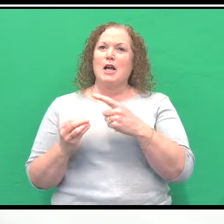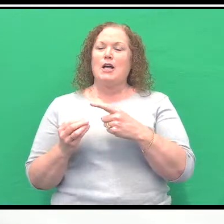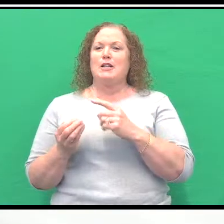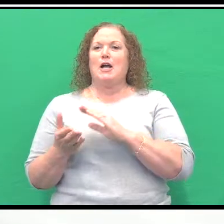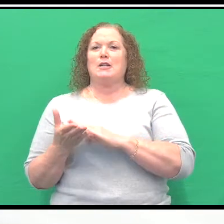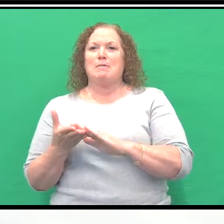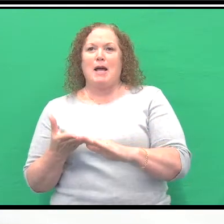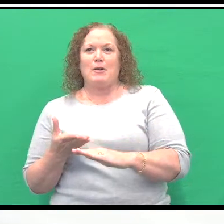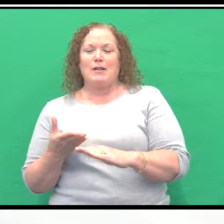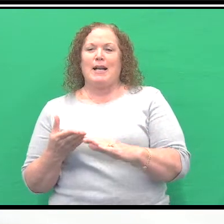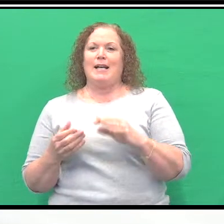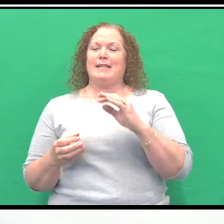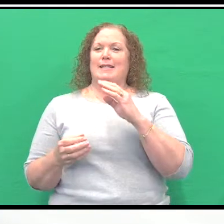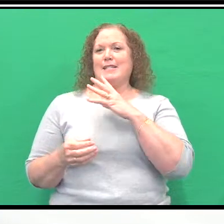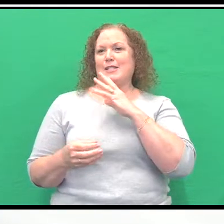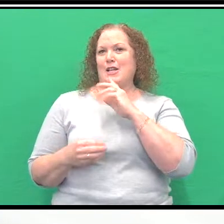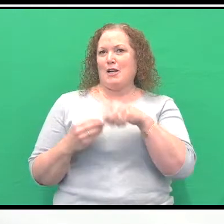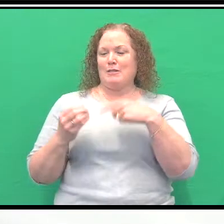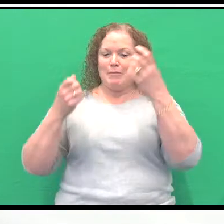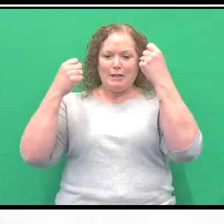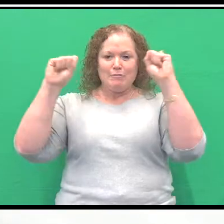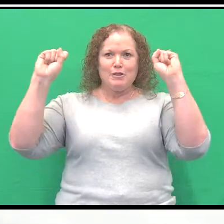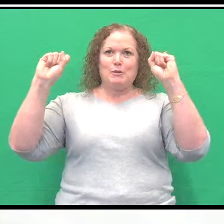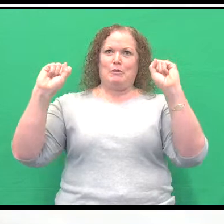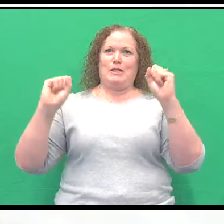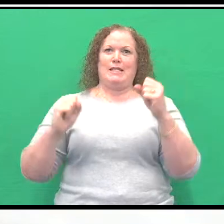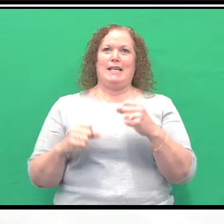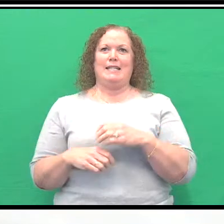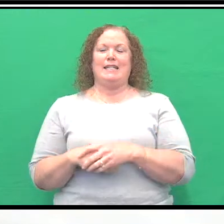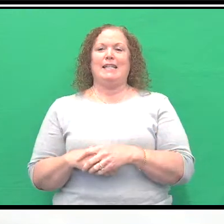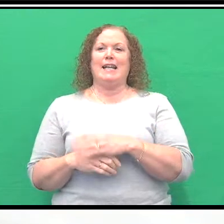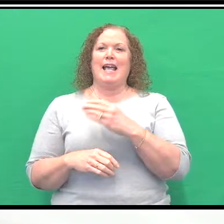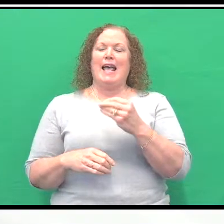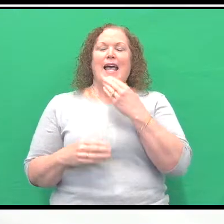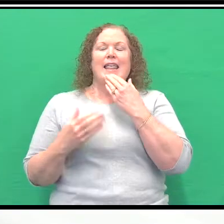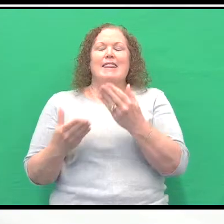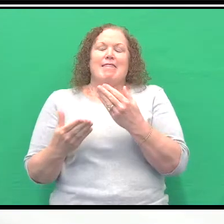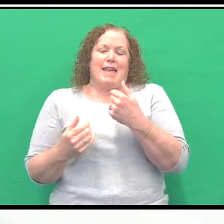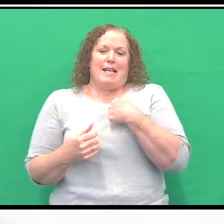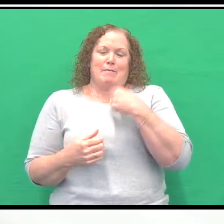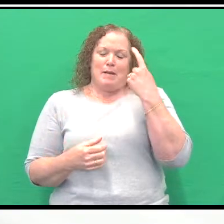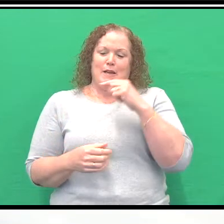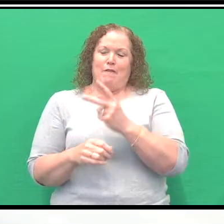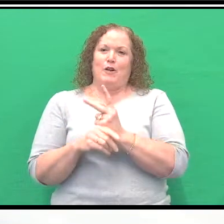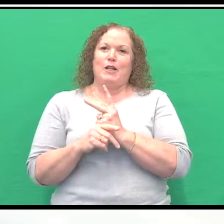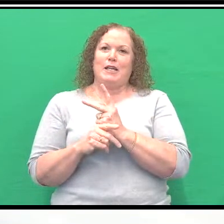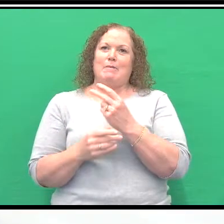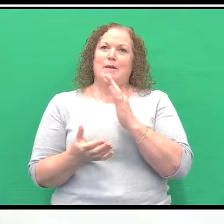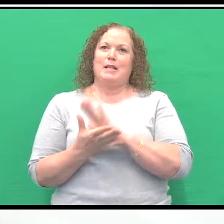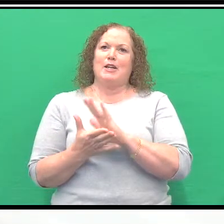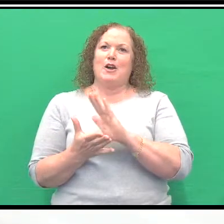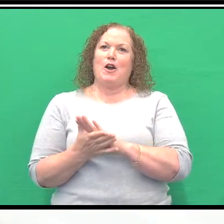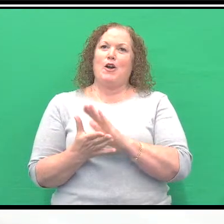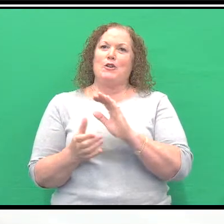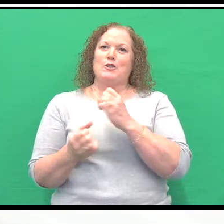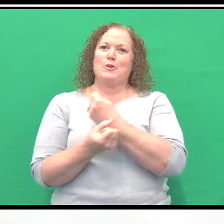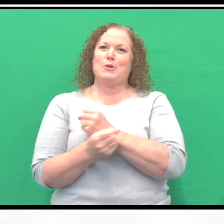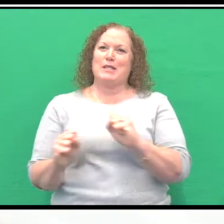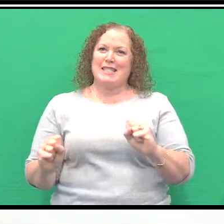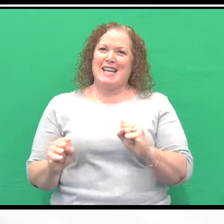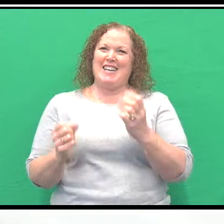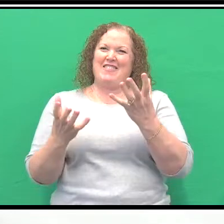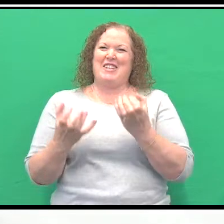thanked me for keeping our schools safe, and wanted to know important things like my favorite ice cream and how old I